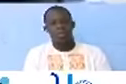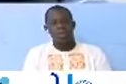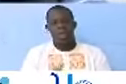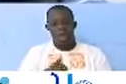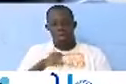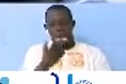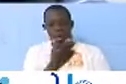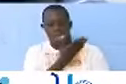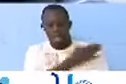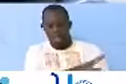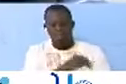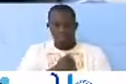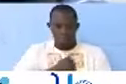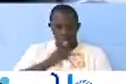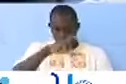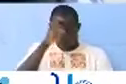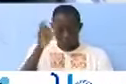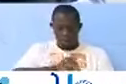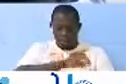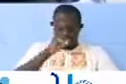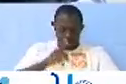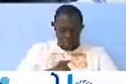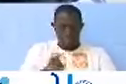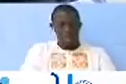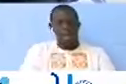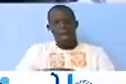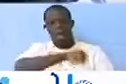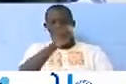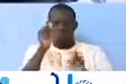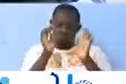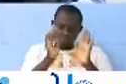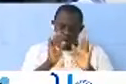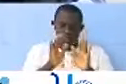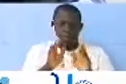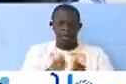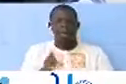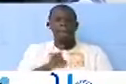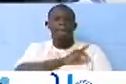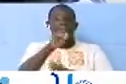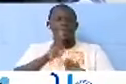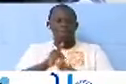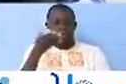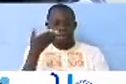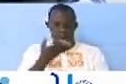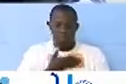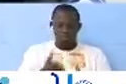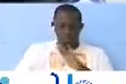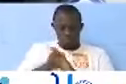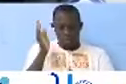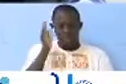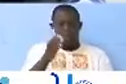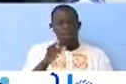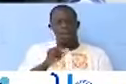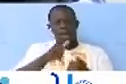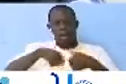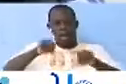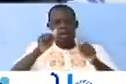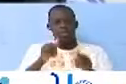I will leave my workplace and come around and wait for him at the place where he will have to pass by.